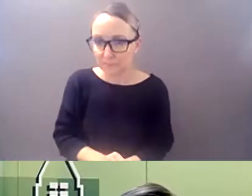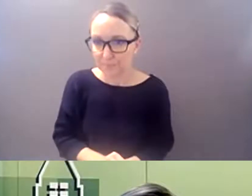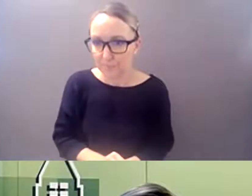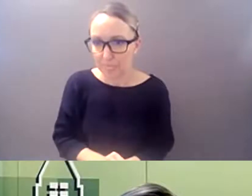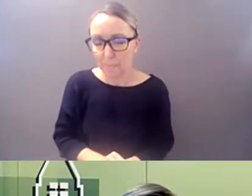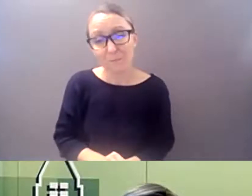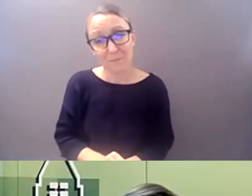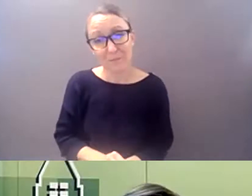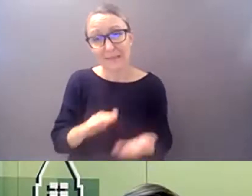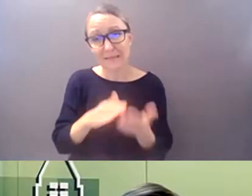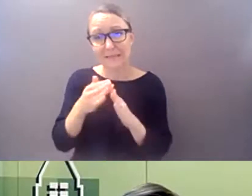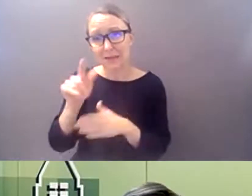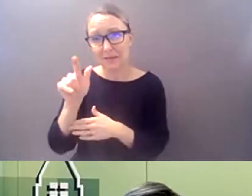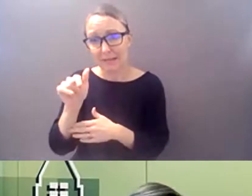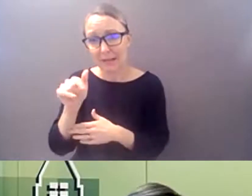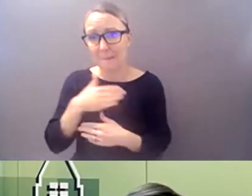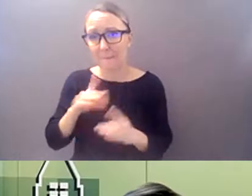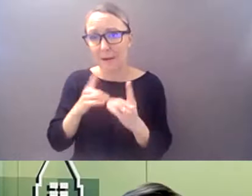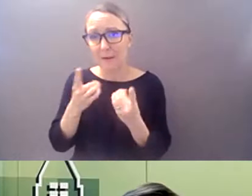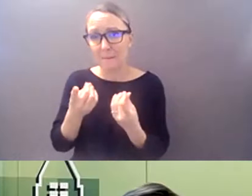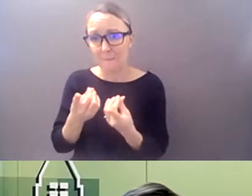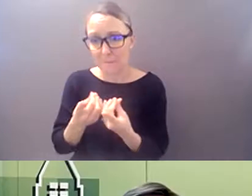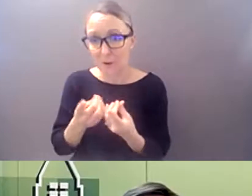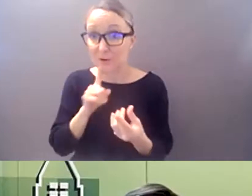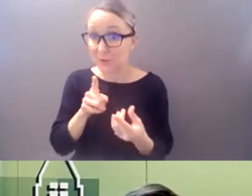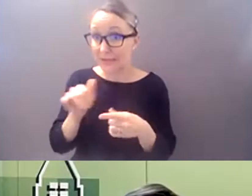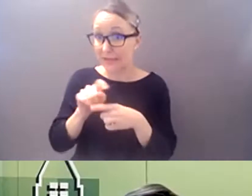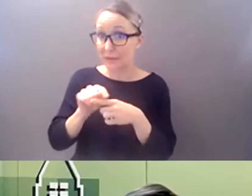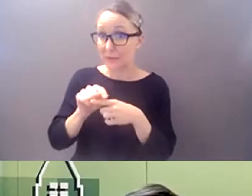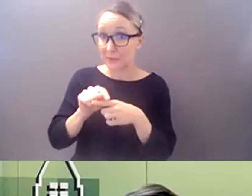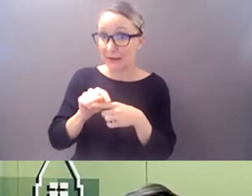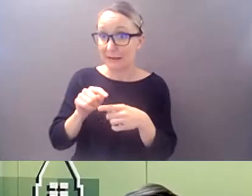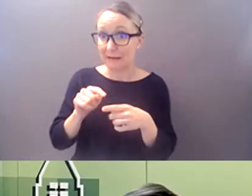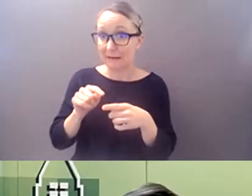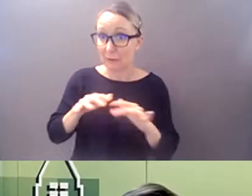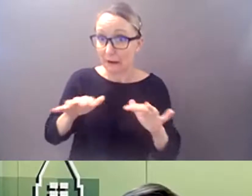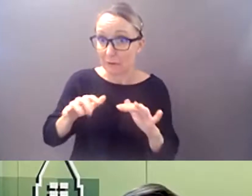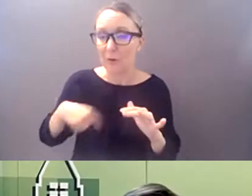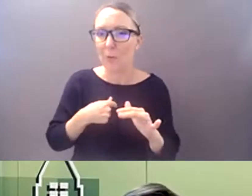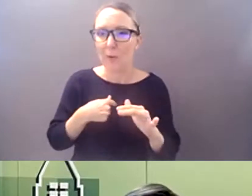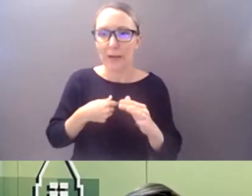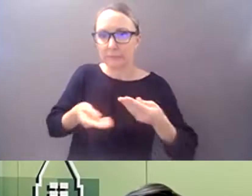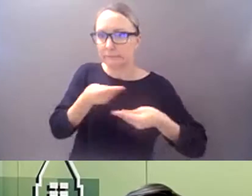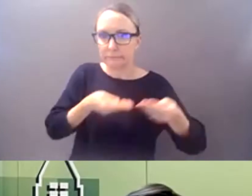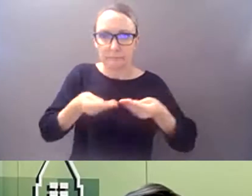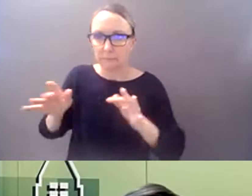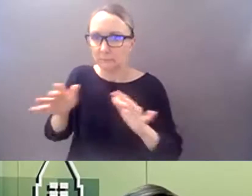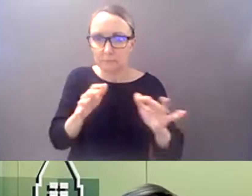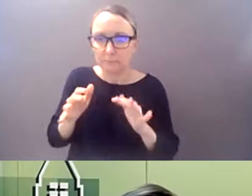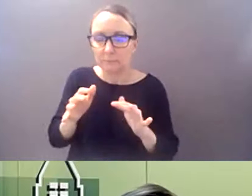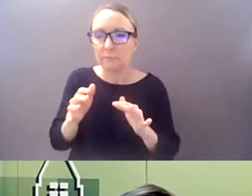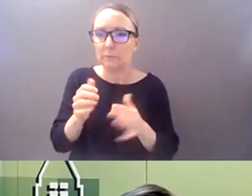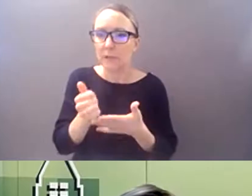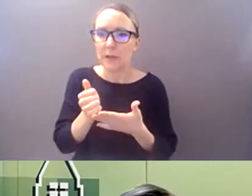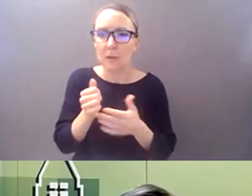the City of Los Angeles, my department is considered a training ground because we handle so many funding streams in order to fulfill our